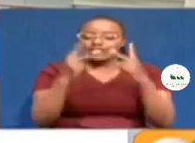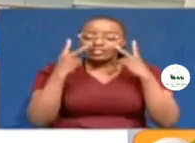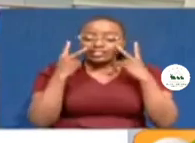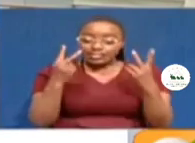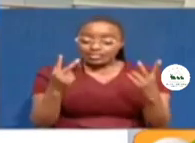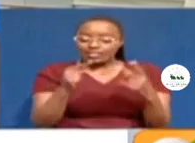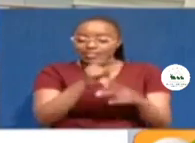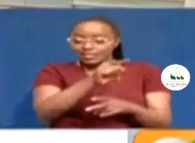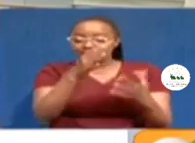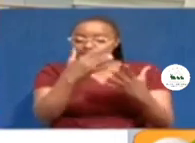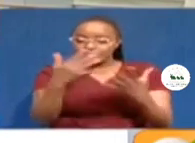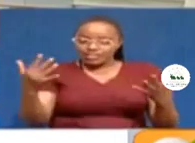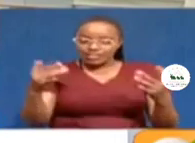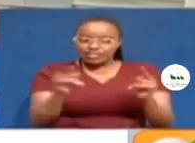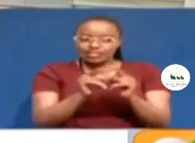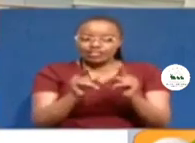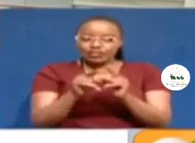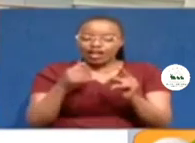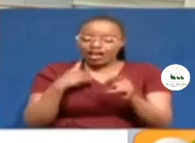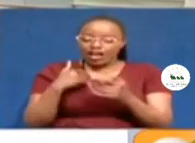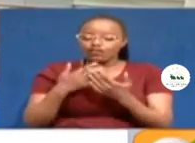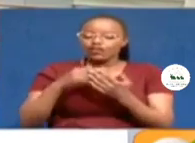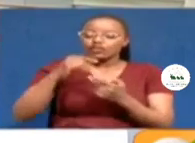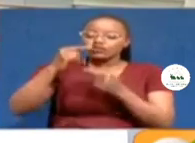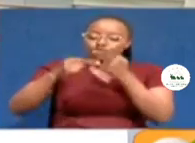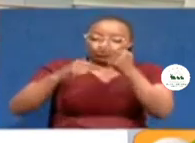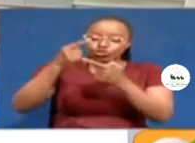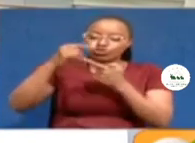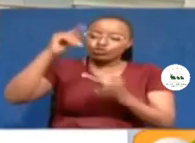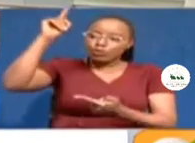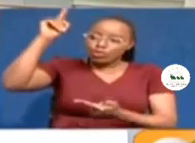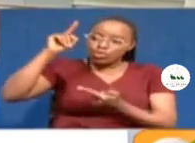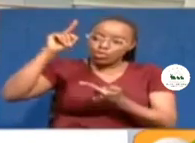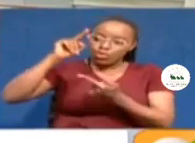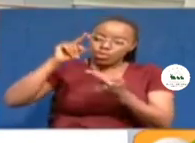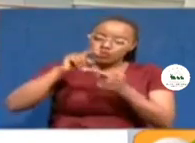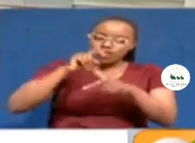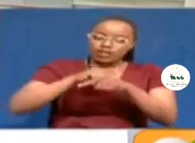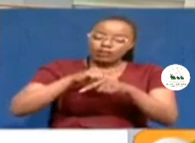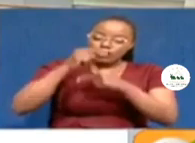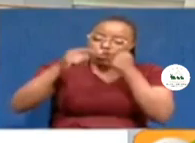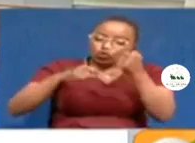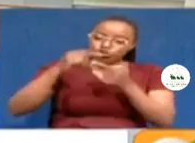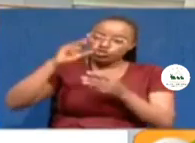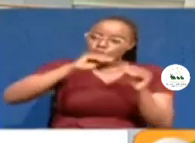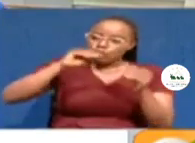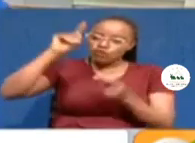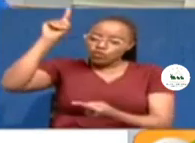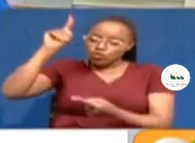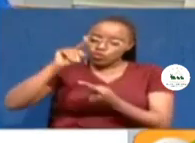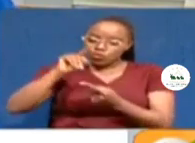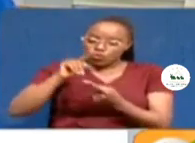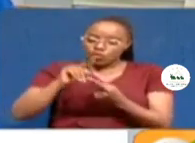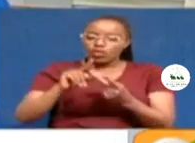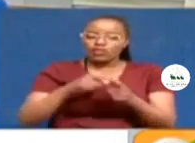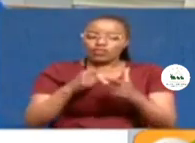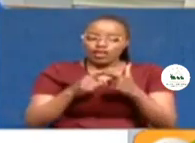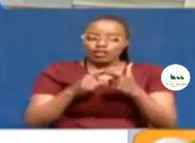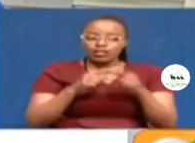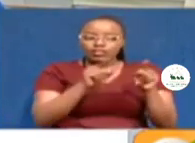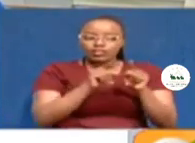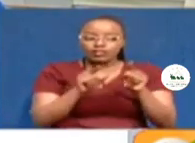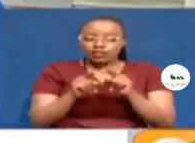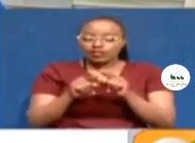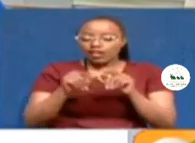them percolating downwards. And as they cascade downwards, they start getting to their